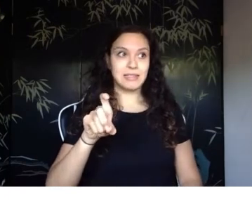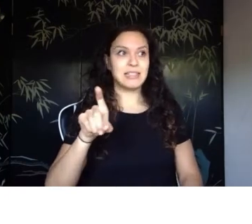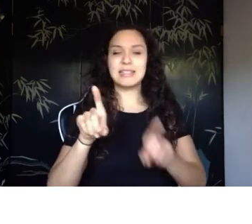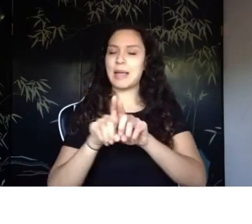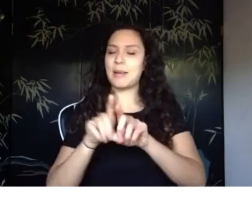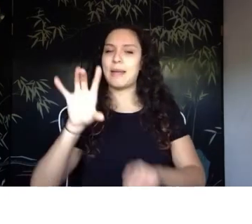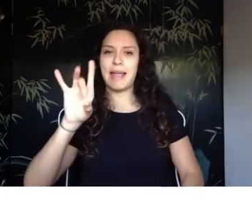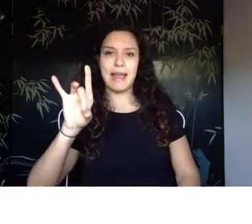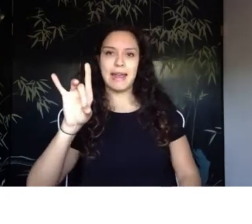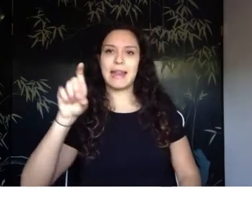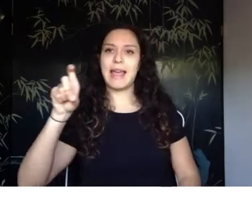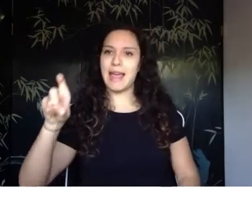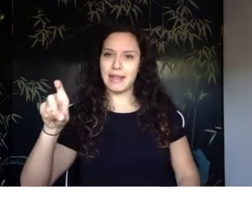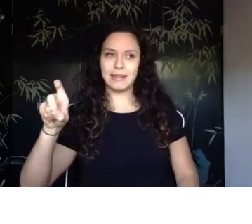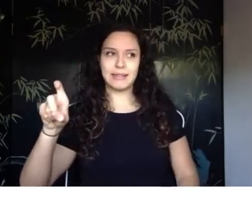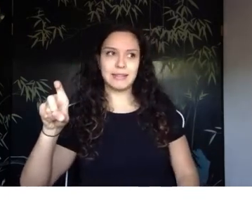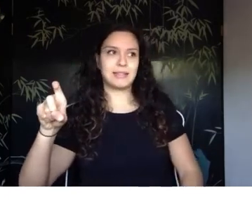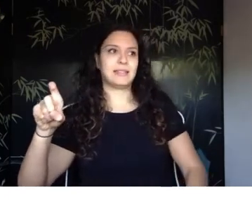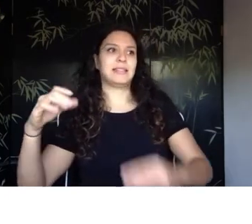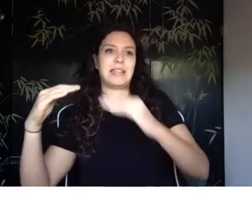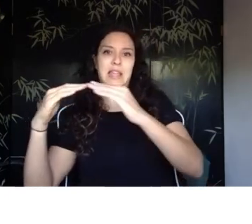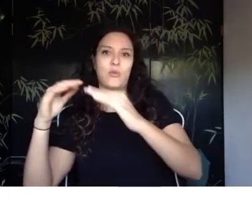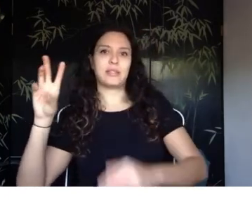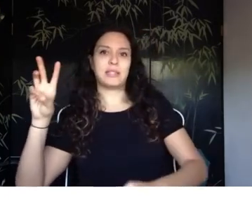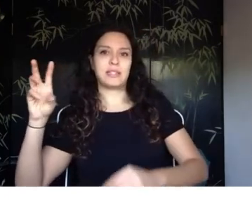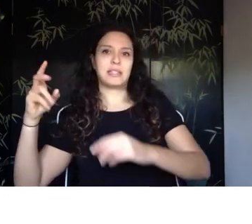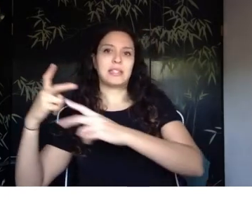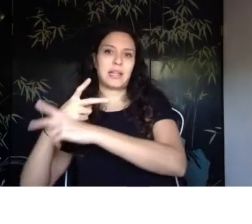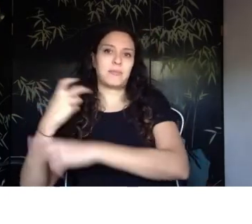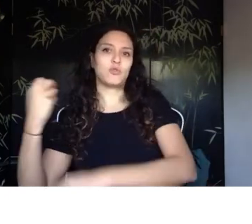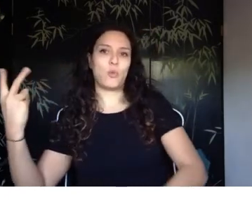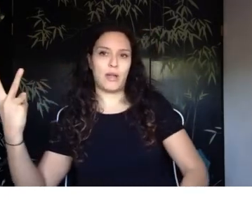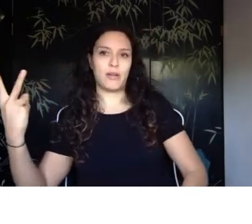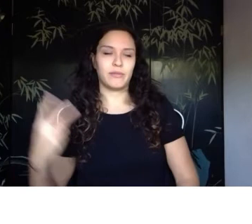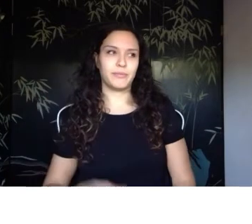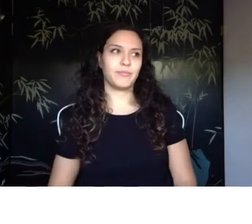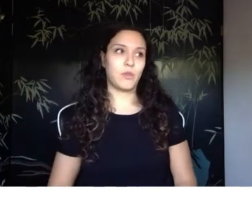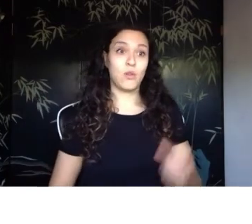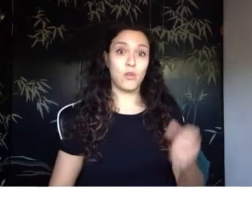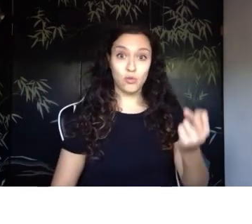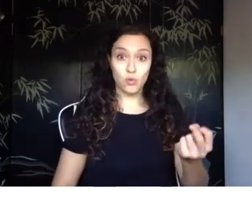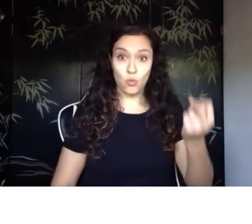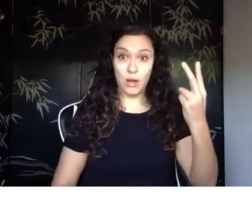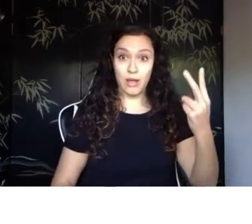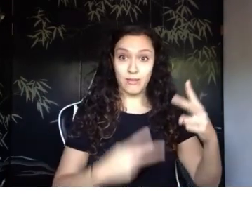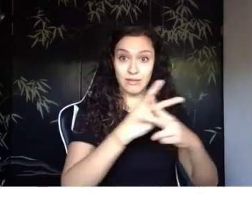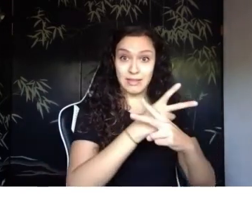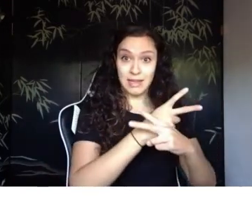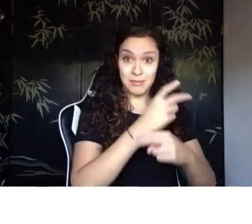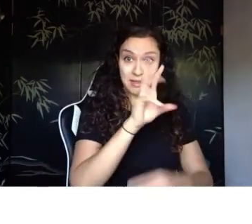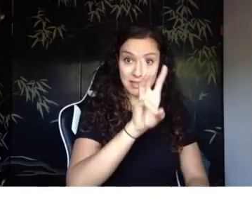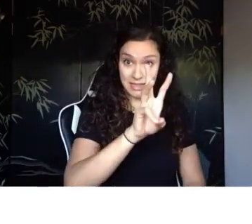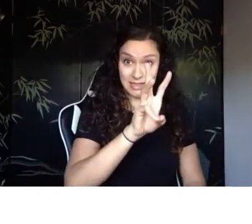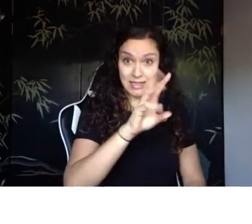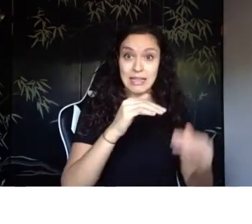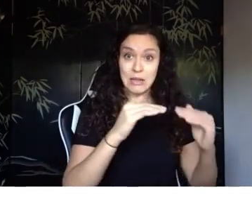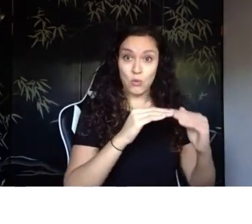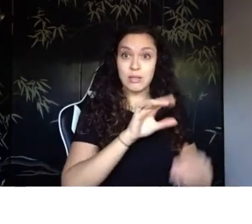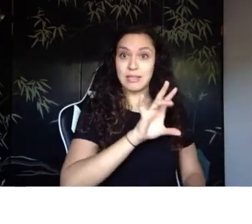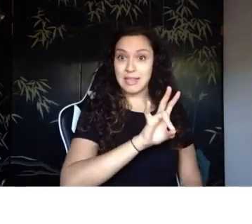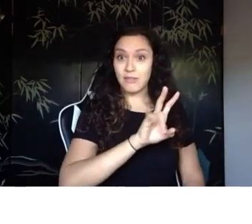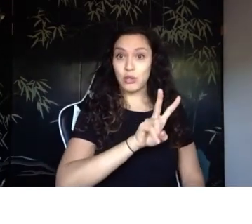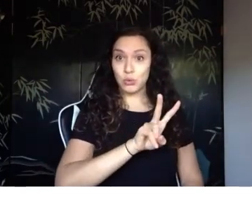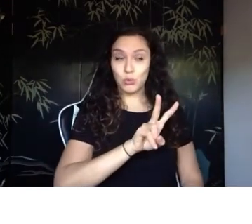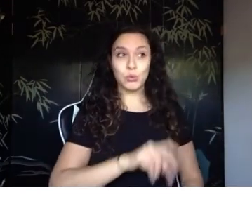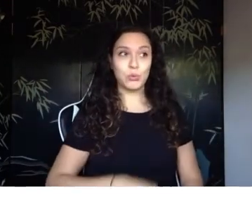doesn't matter. You'll still get the same answer. Because look, 12 times 6. 12 times 6